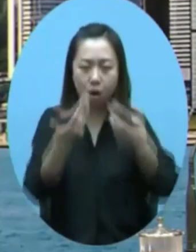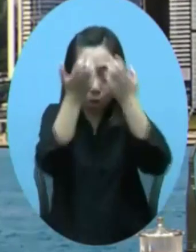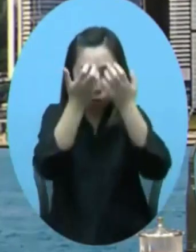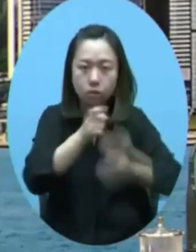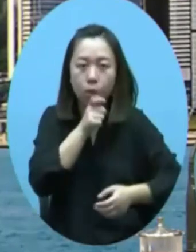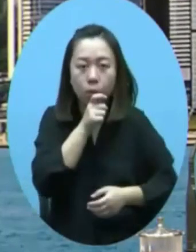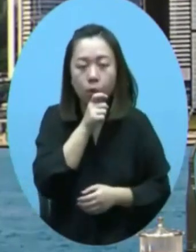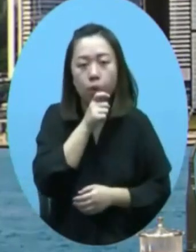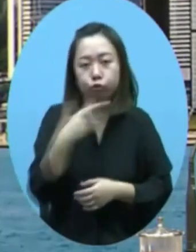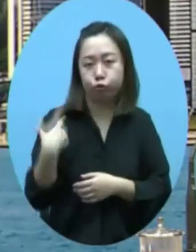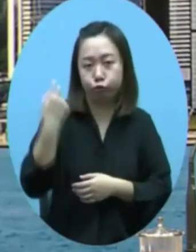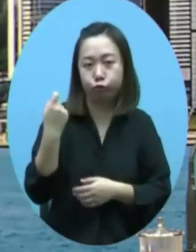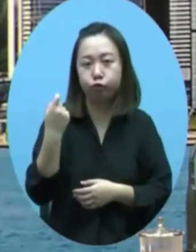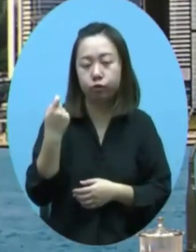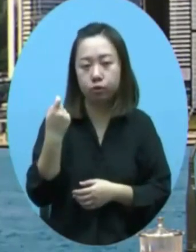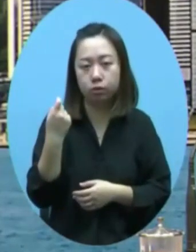You may have noticed that